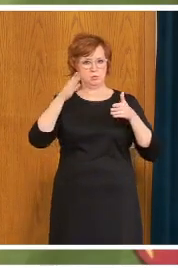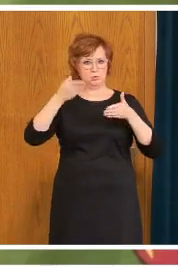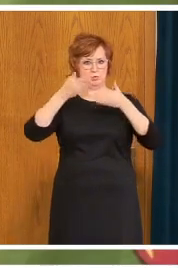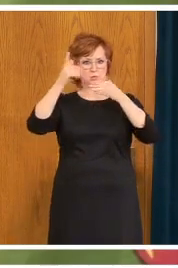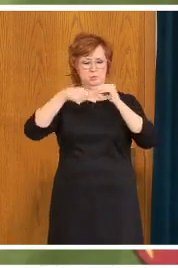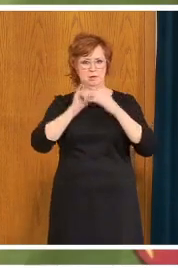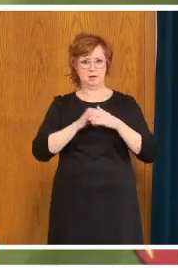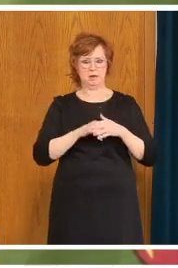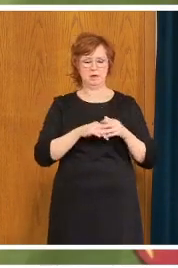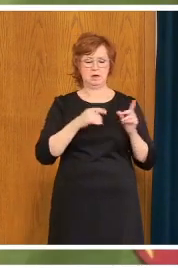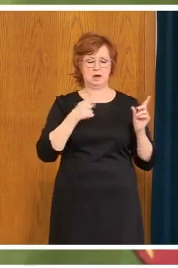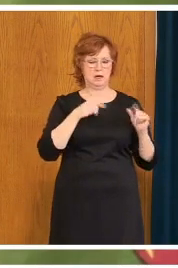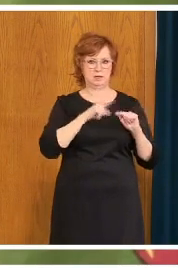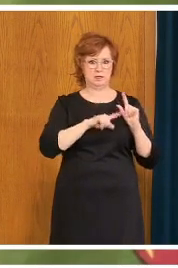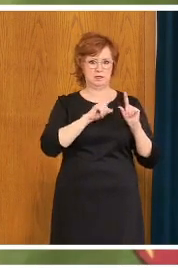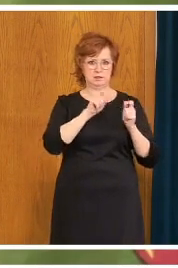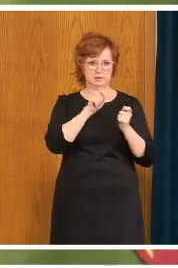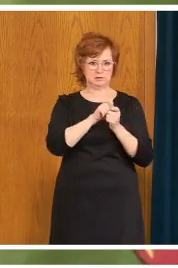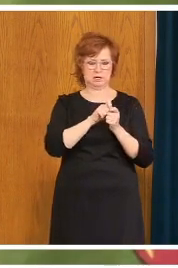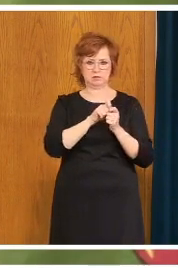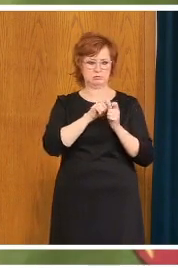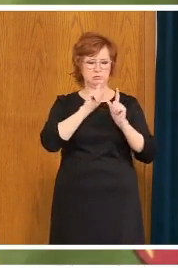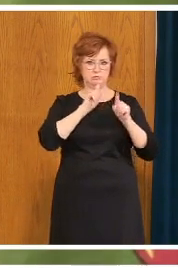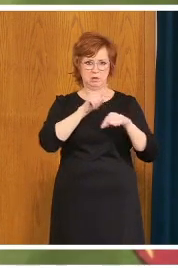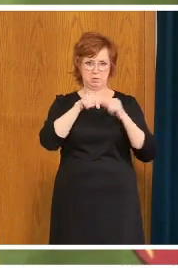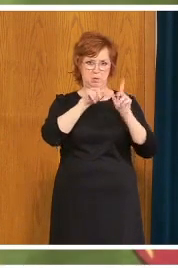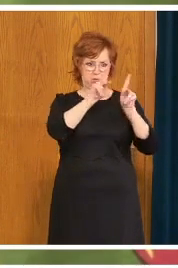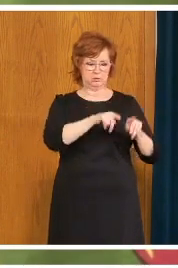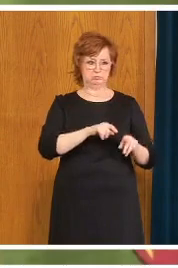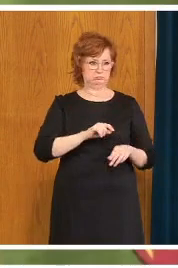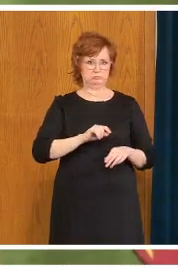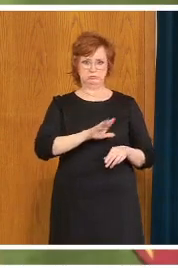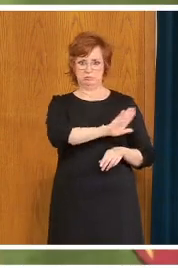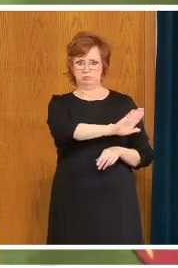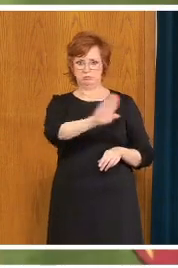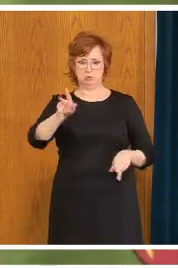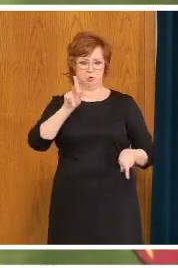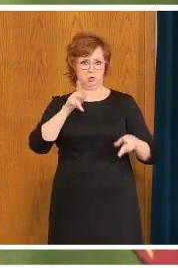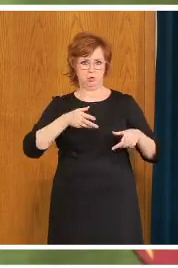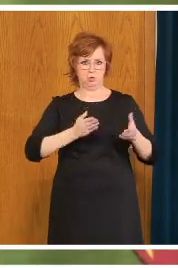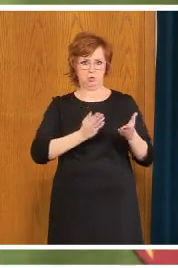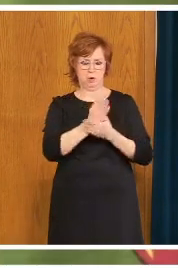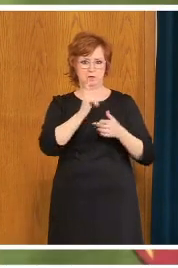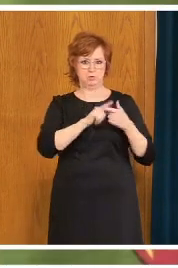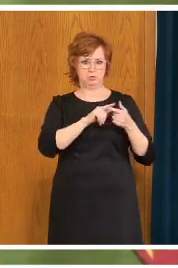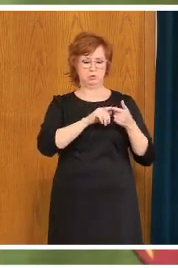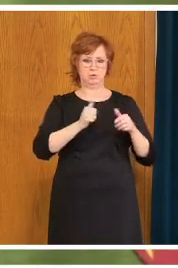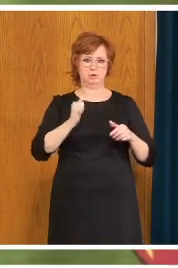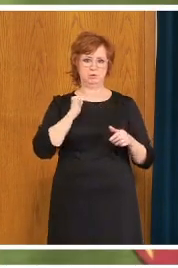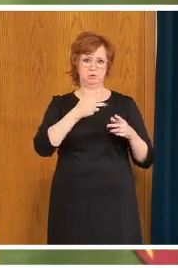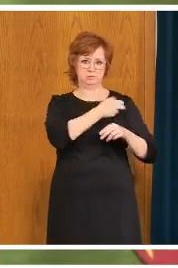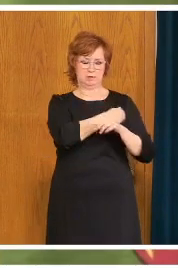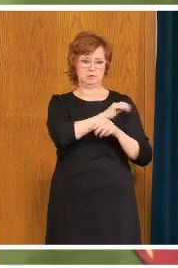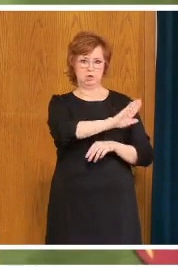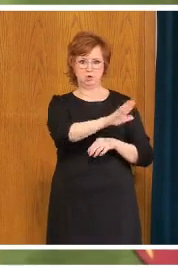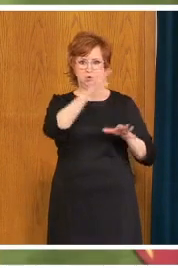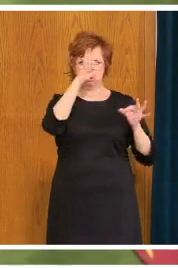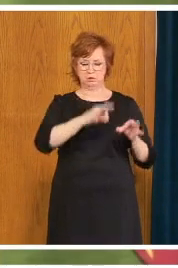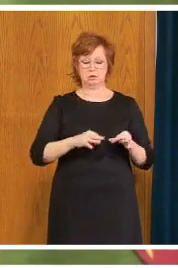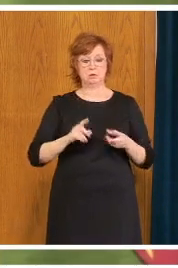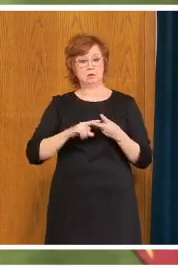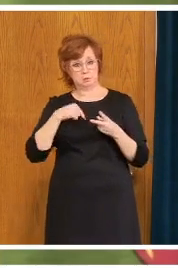I'm not going to comment on anybody. It's their right to refuse a vaccine. If they do not want to choose to get a vaccine, that is up to them. But we would